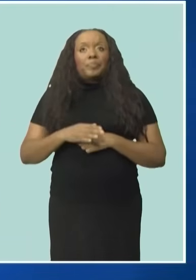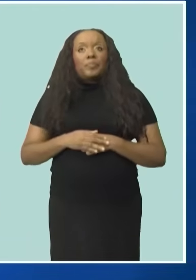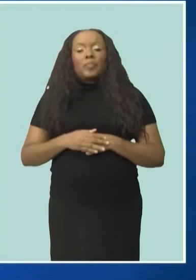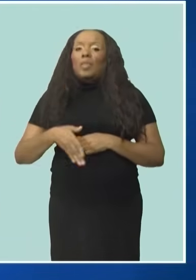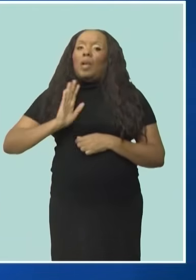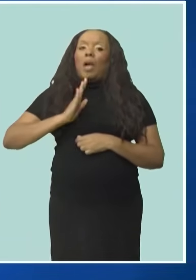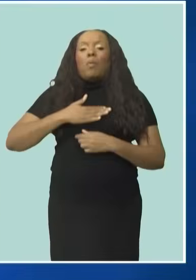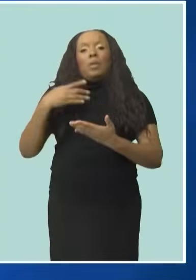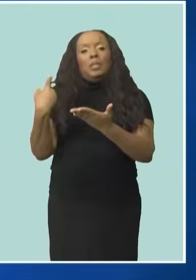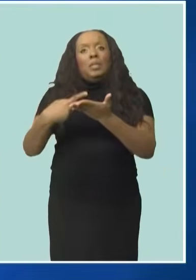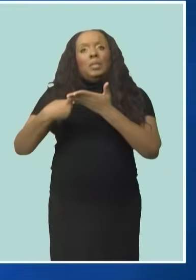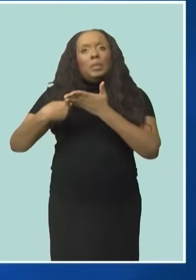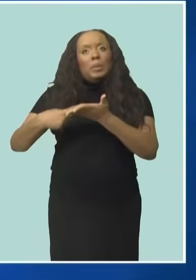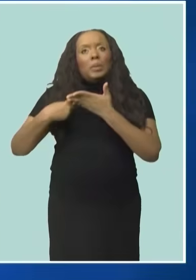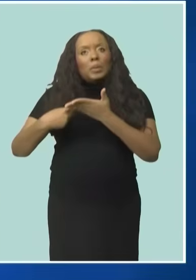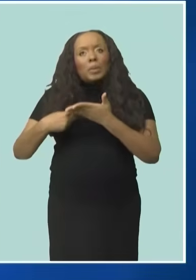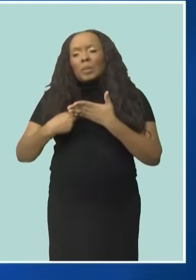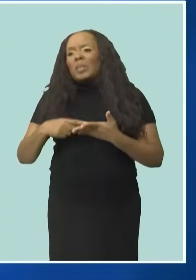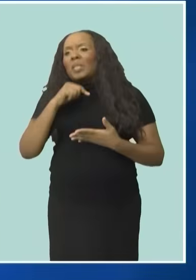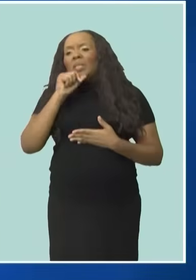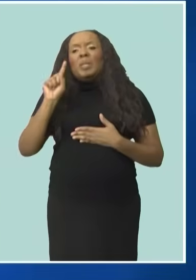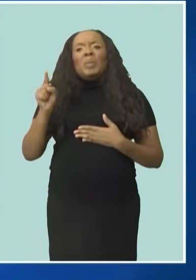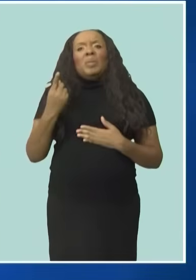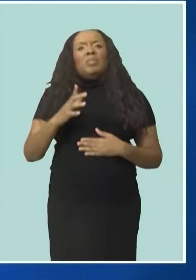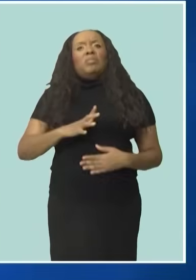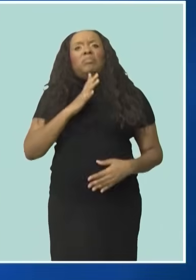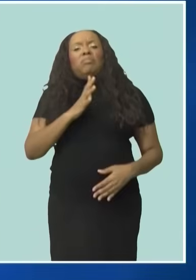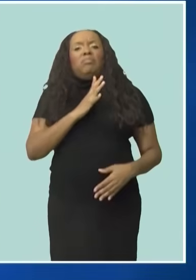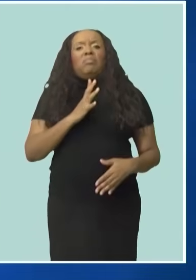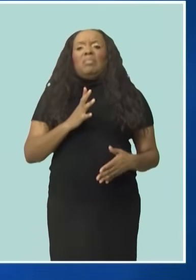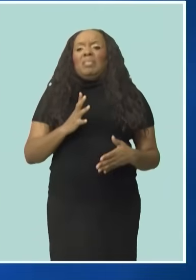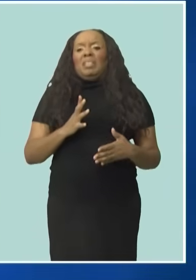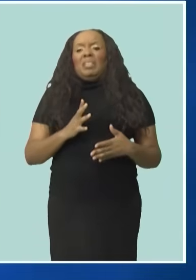not academic, they are real.